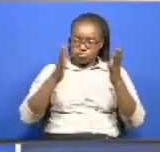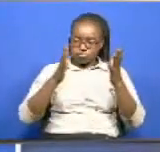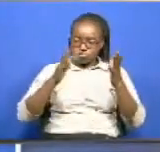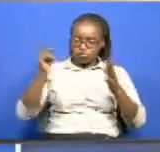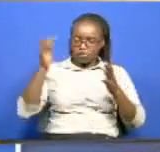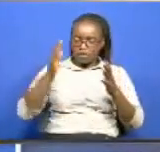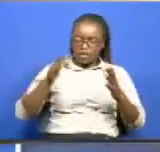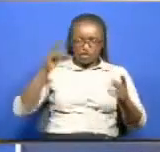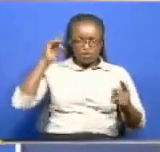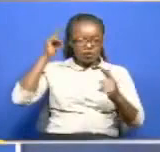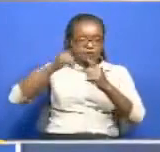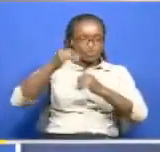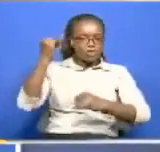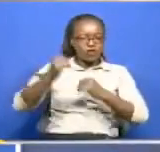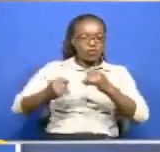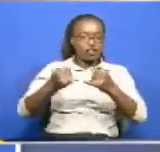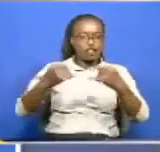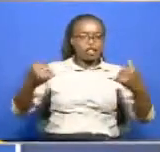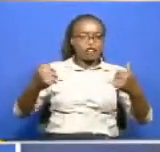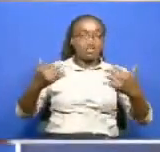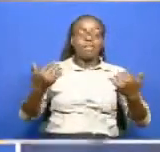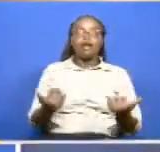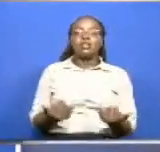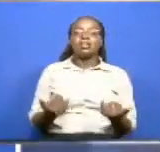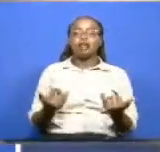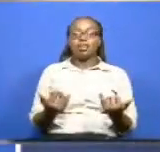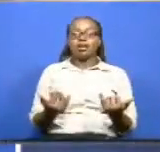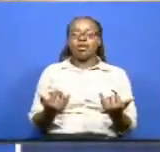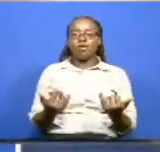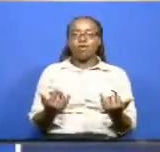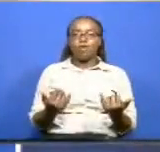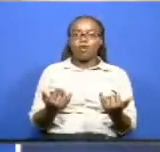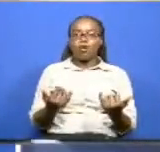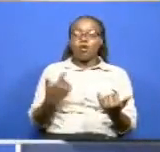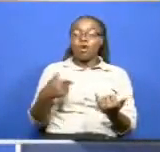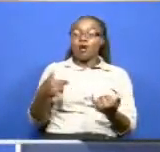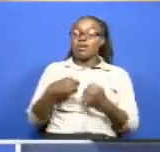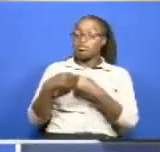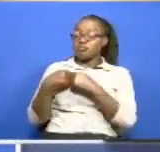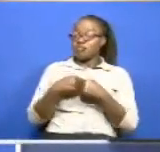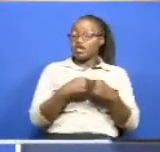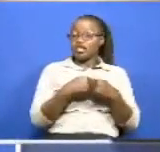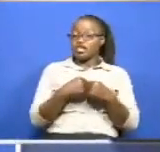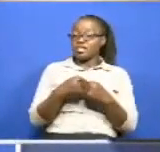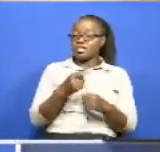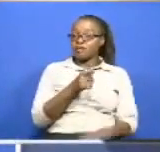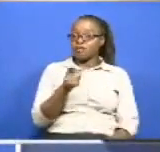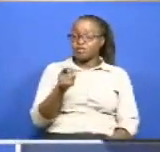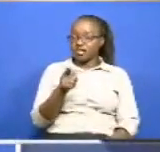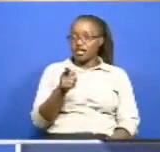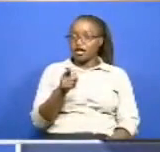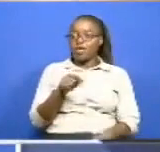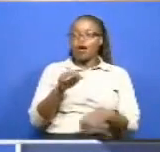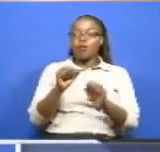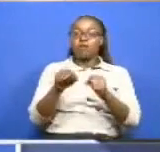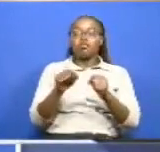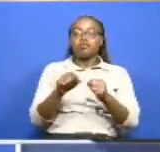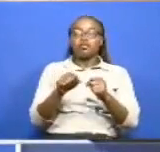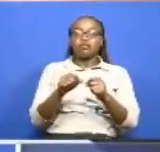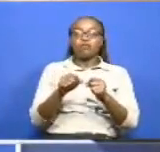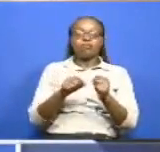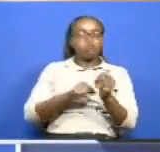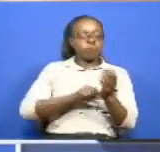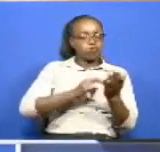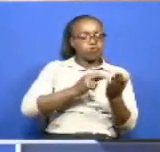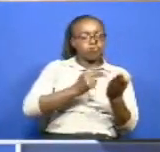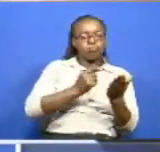finish line, and now I want to put to us a challenge that it is possible that we can document